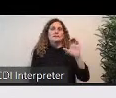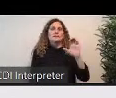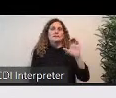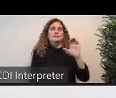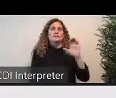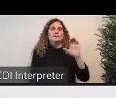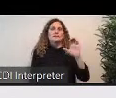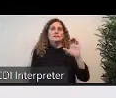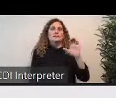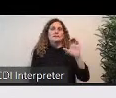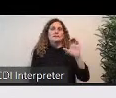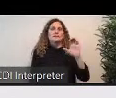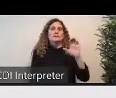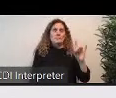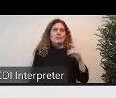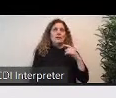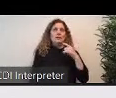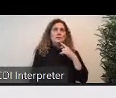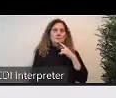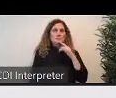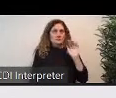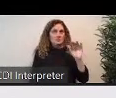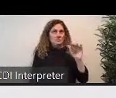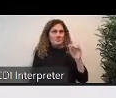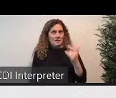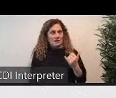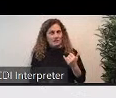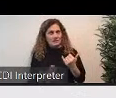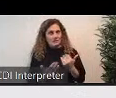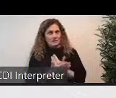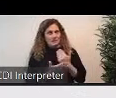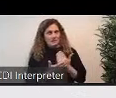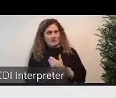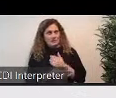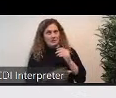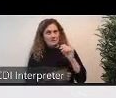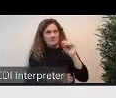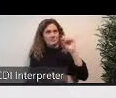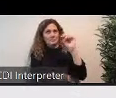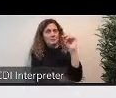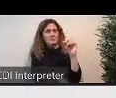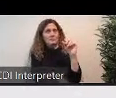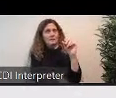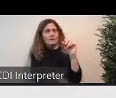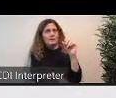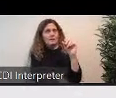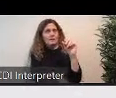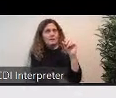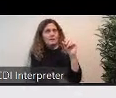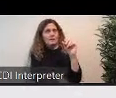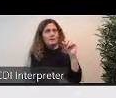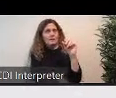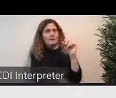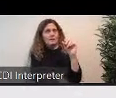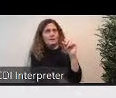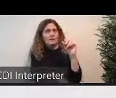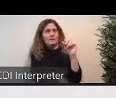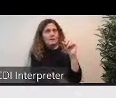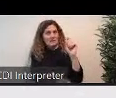system pose problems with reaching herd immunity? Could the end of the pandemic be dragged on longer as new variants emerge and